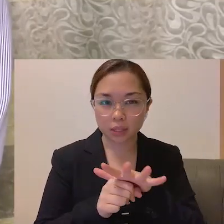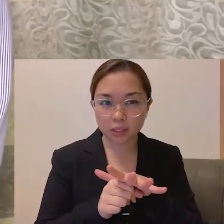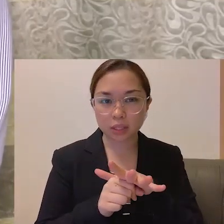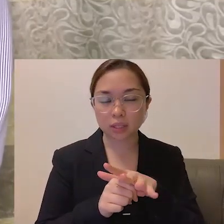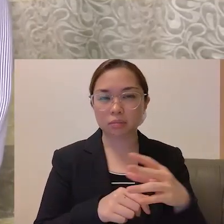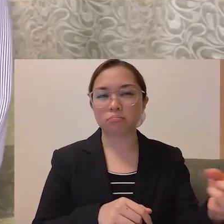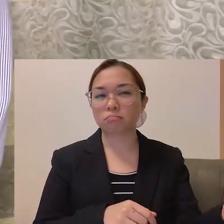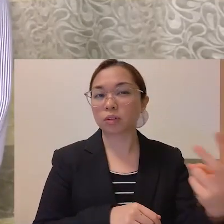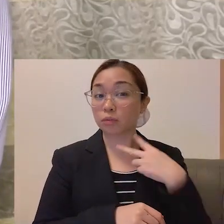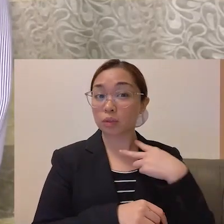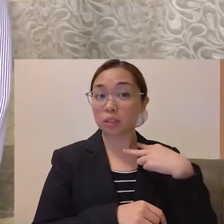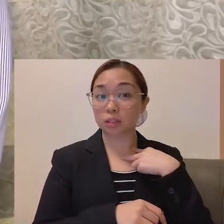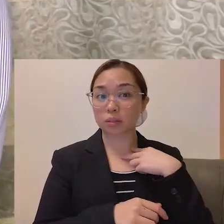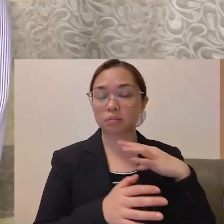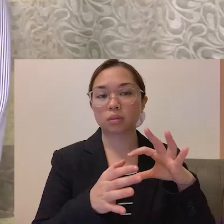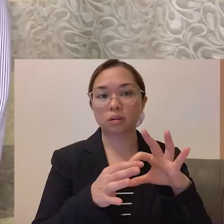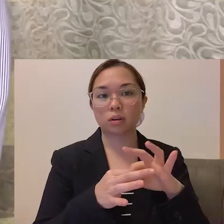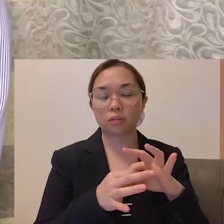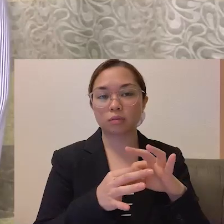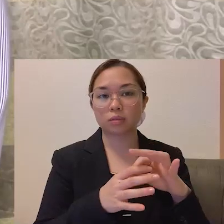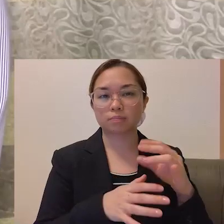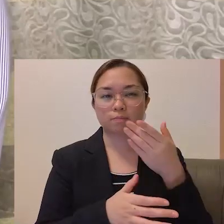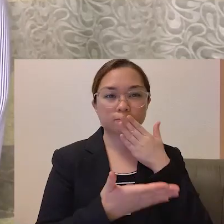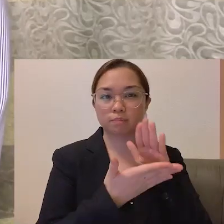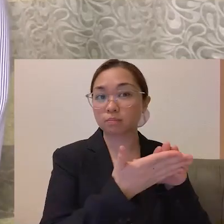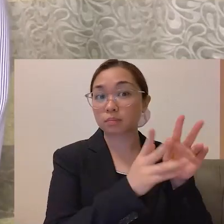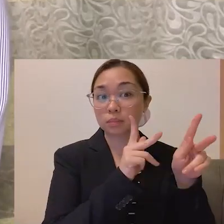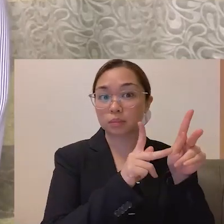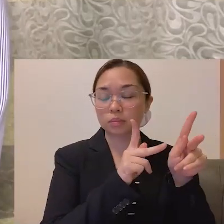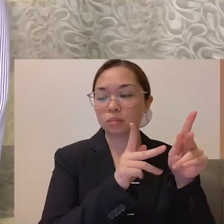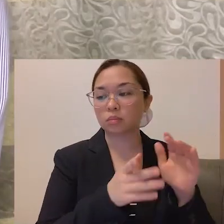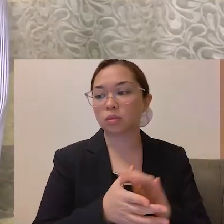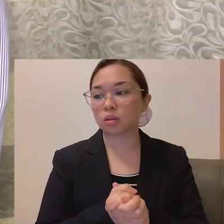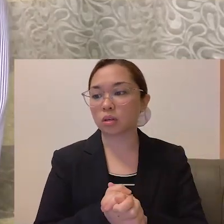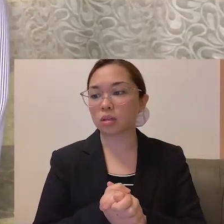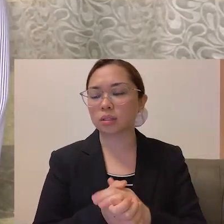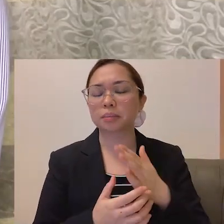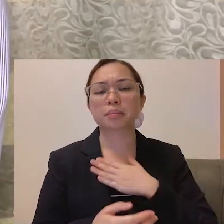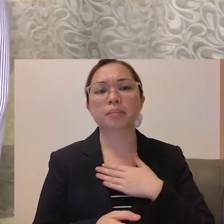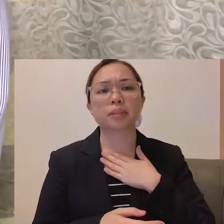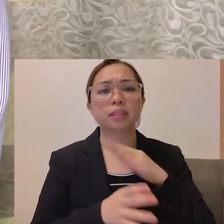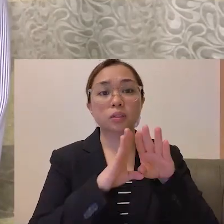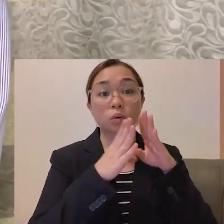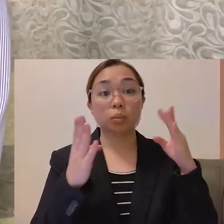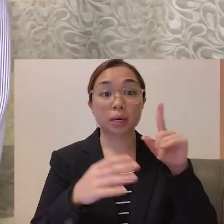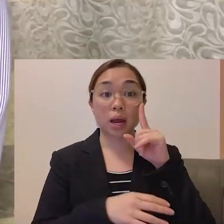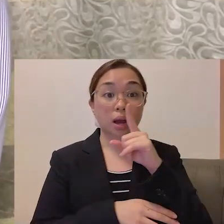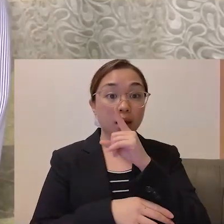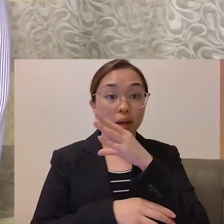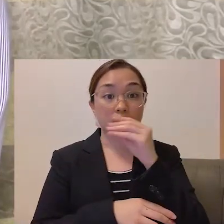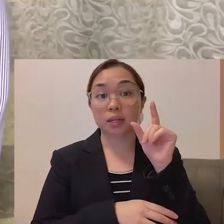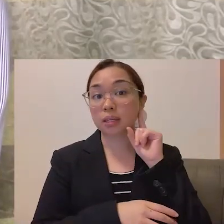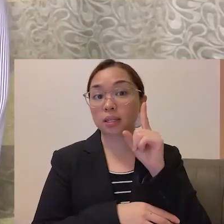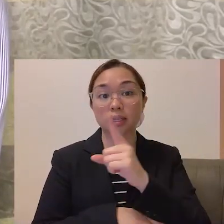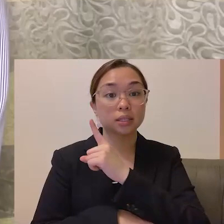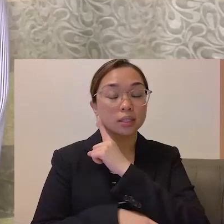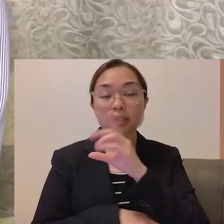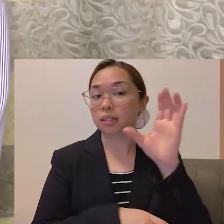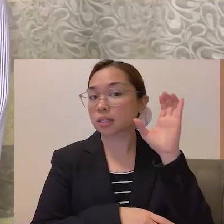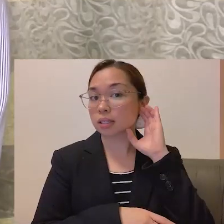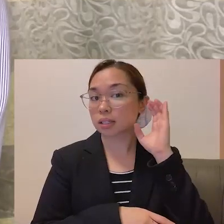open our eyes to see you, Lord? Will you open our ears so we may hear you as we cry? When we are